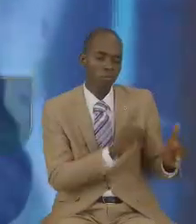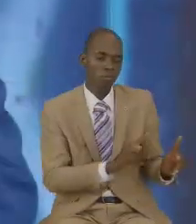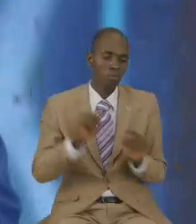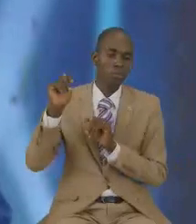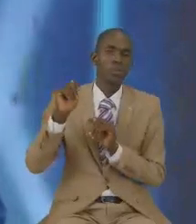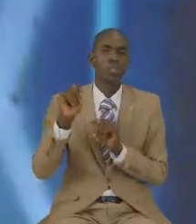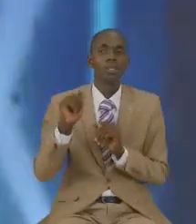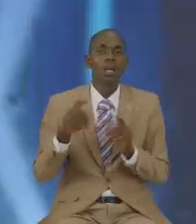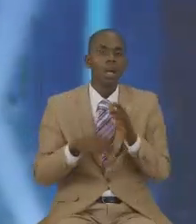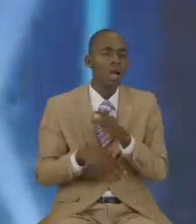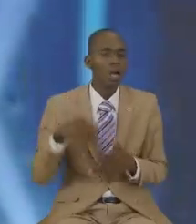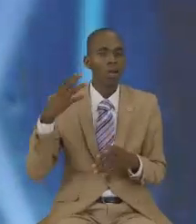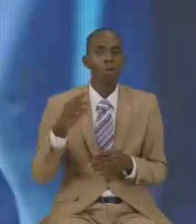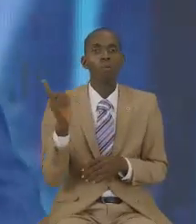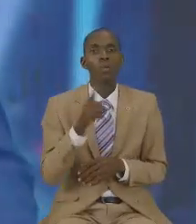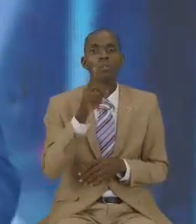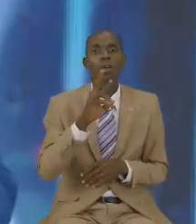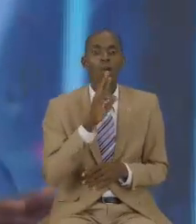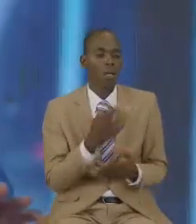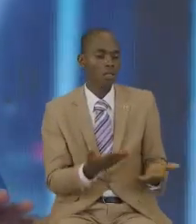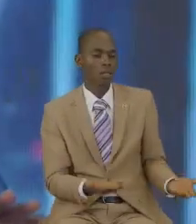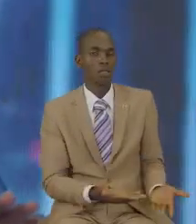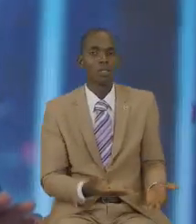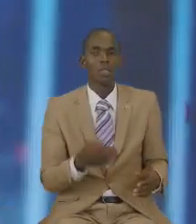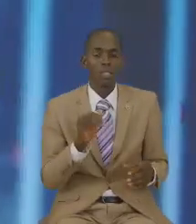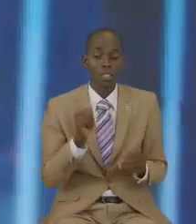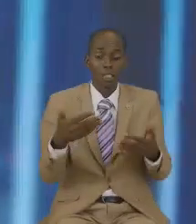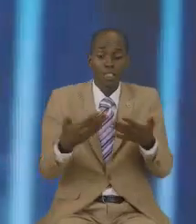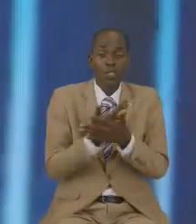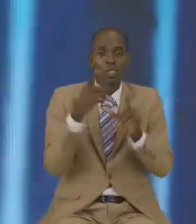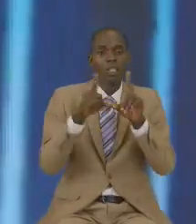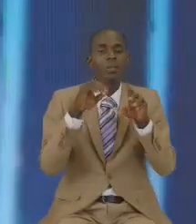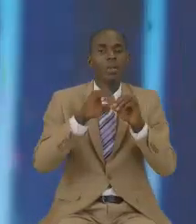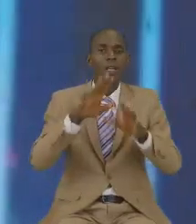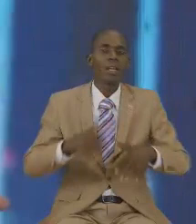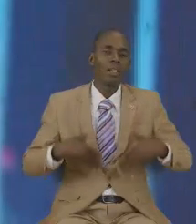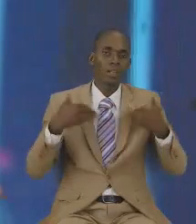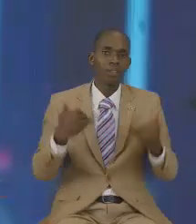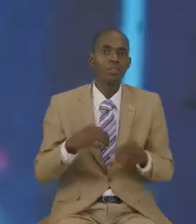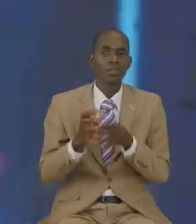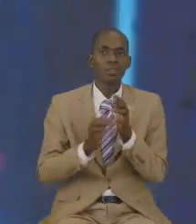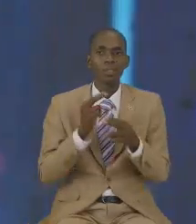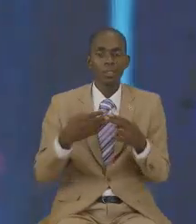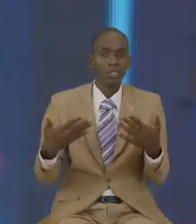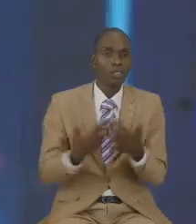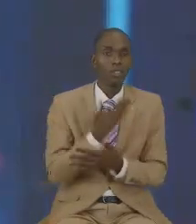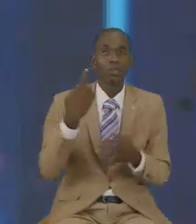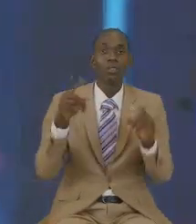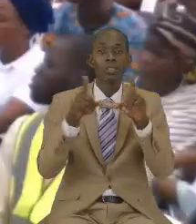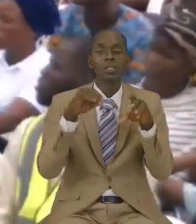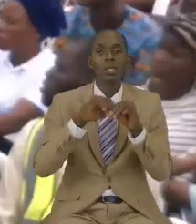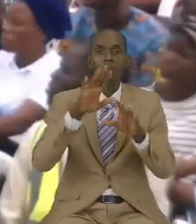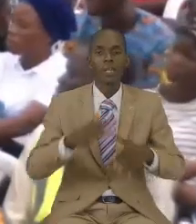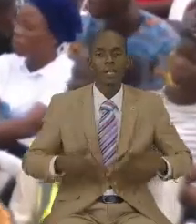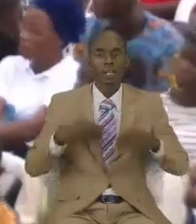transportation, out of where you are, a new level in your life today. a new grade in your life